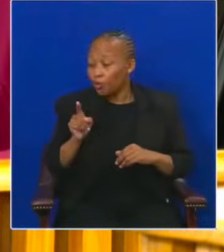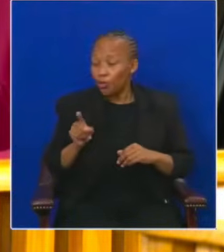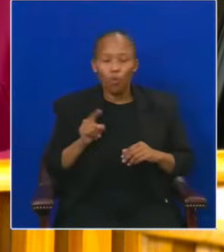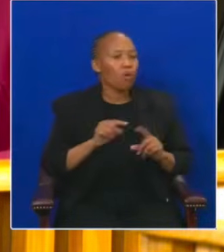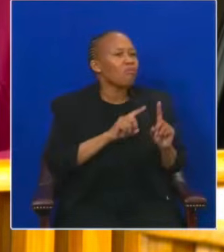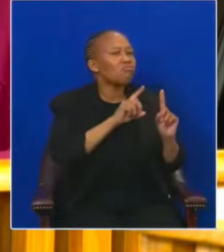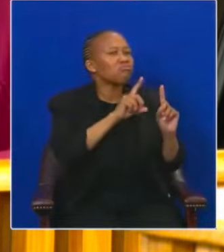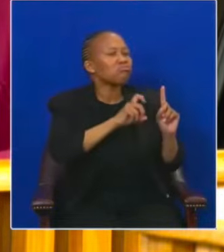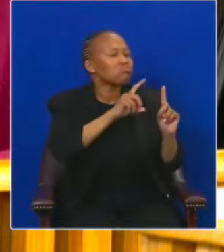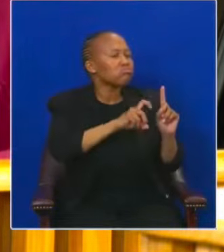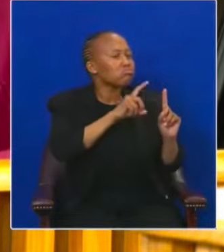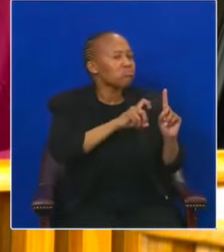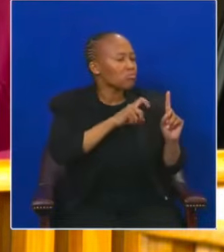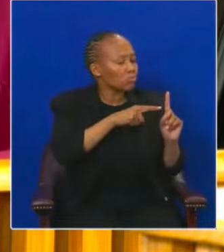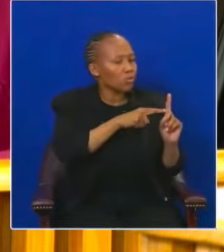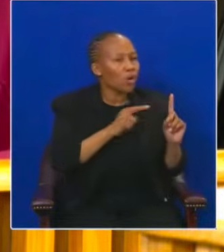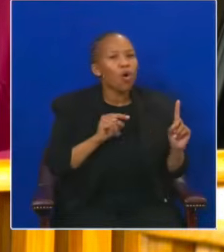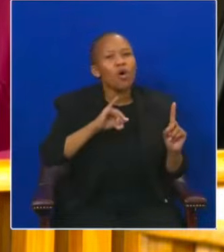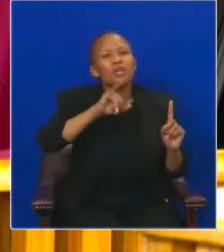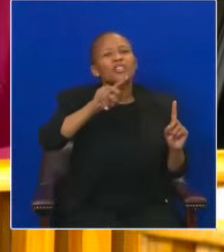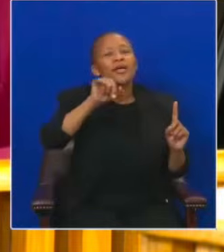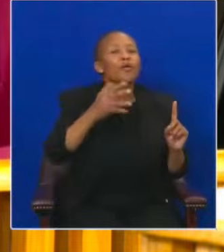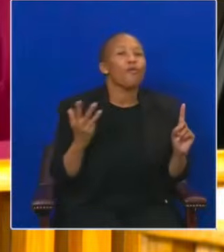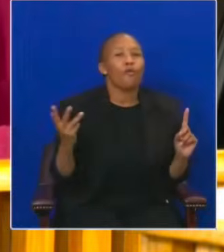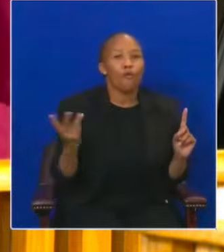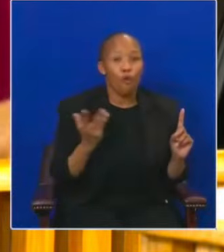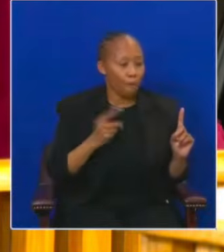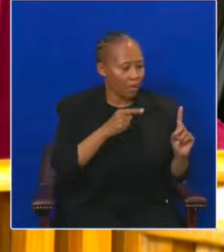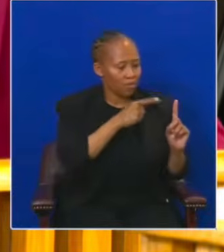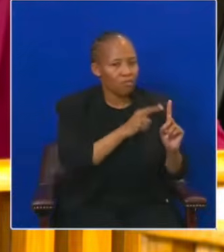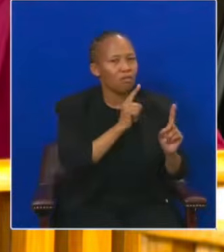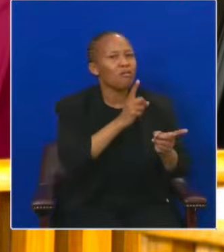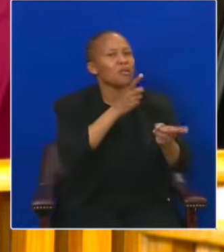Bushuka, what was the response you received?